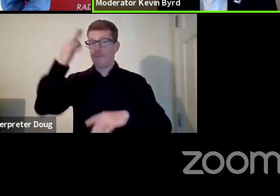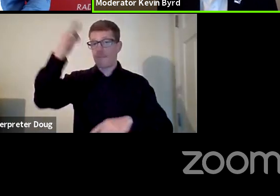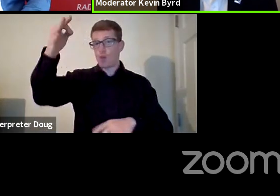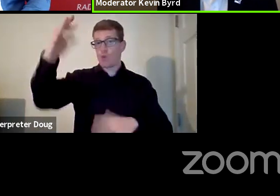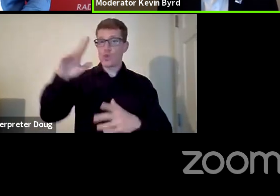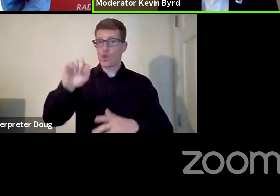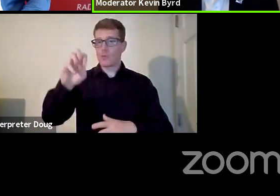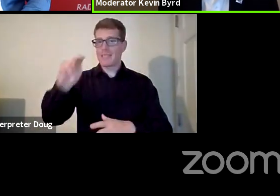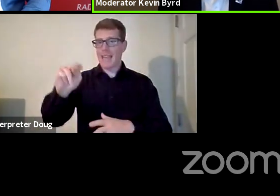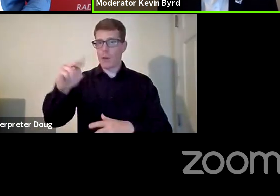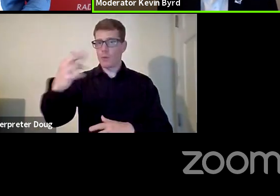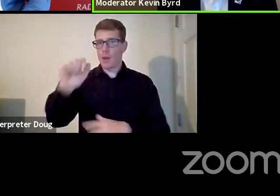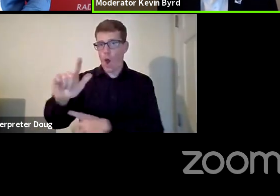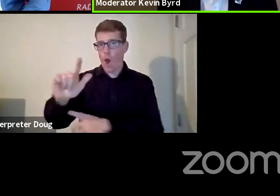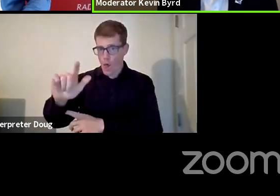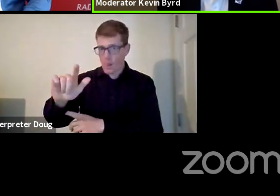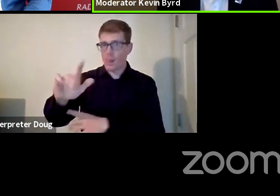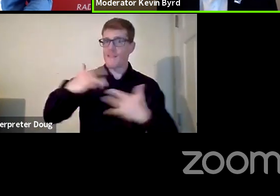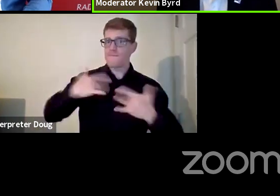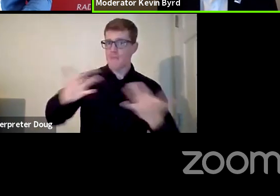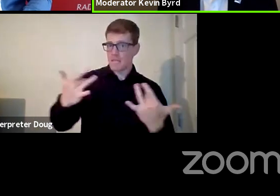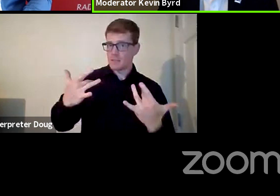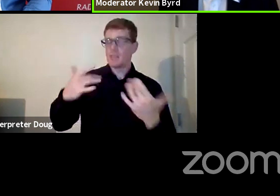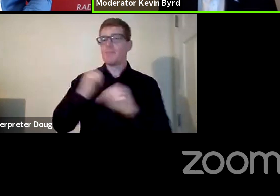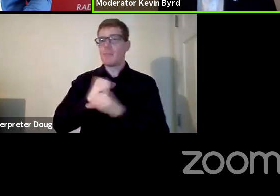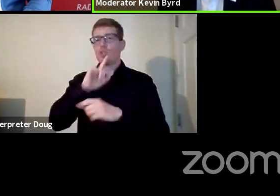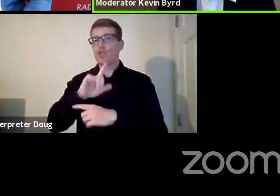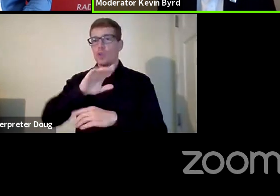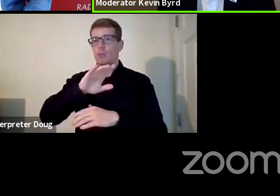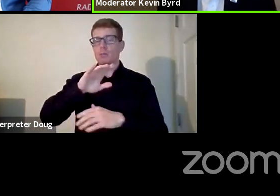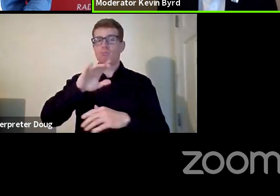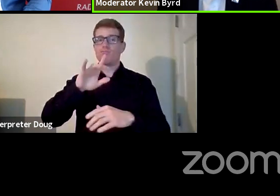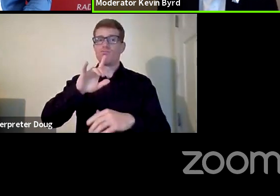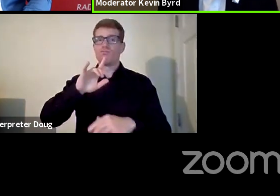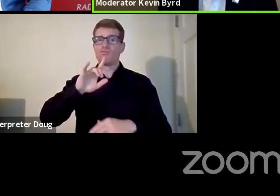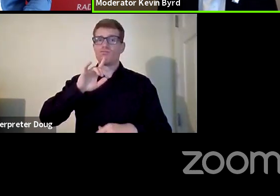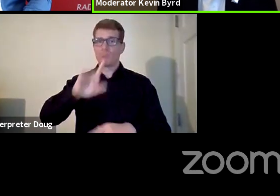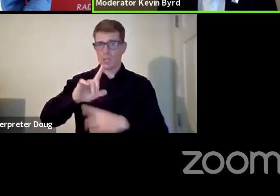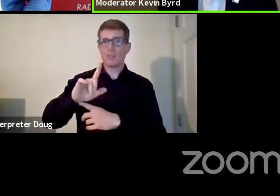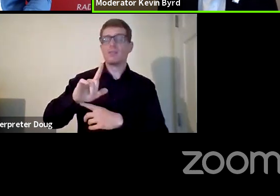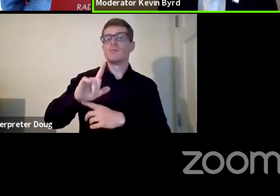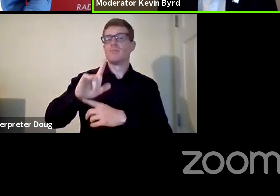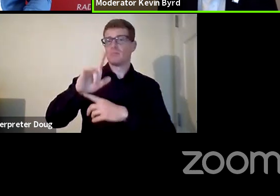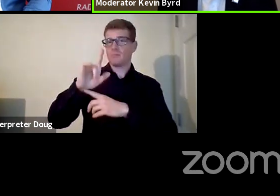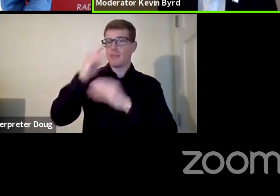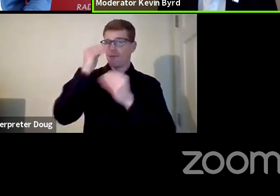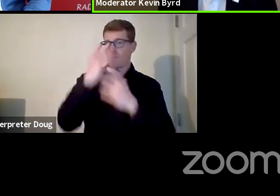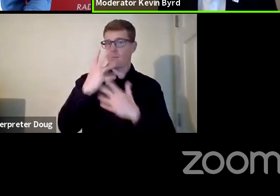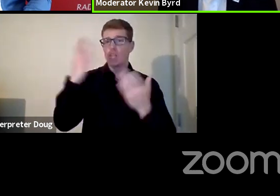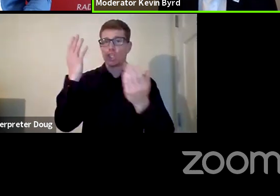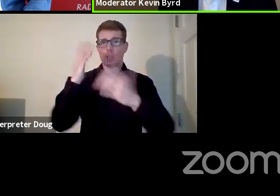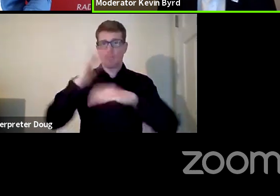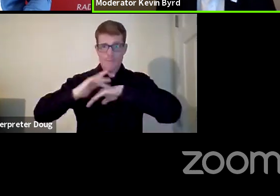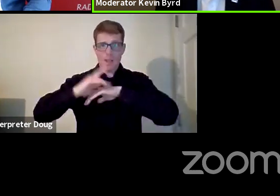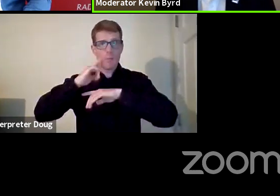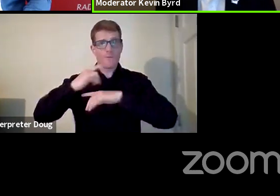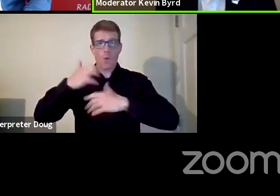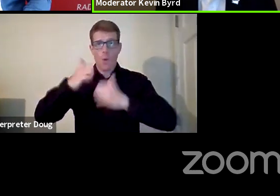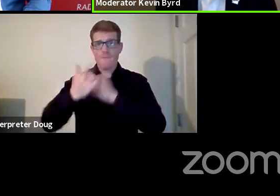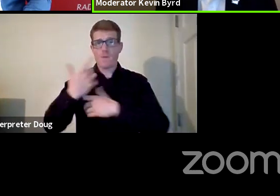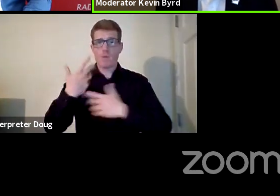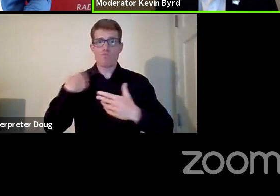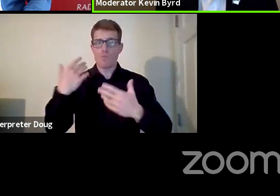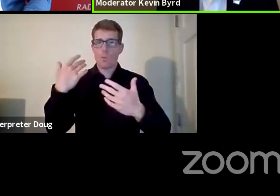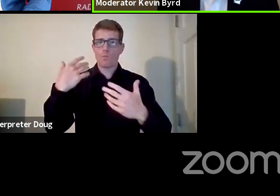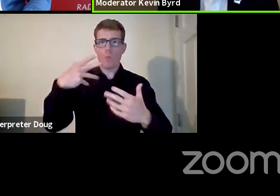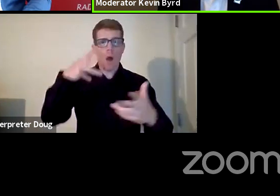and timely information is widely available. So please stay tuned for any future announcements. If you're not available to watch live, the